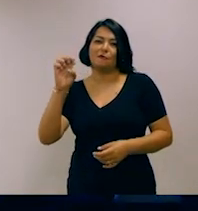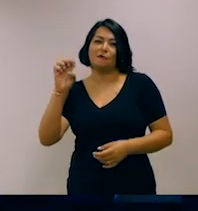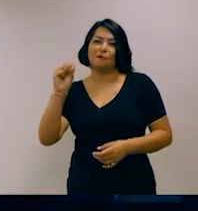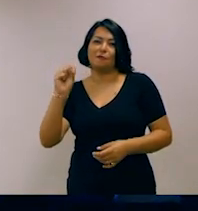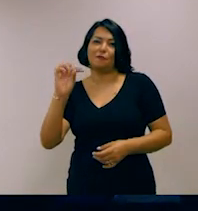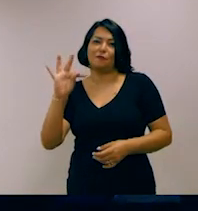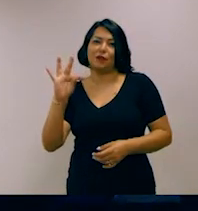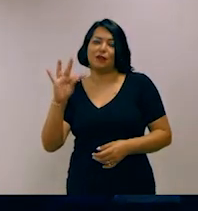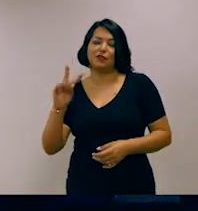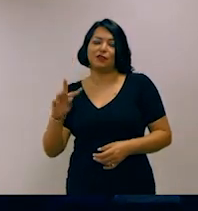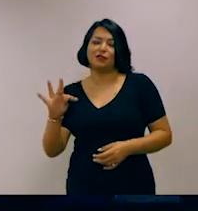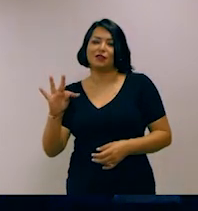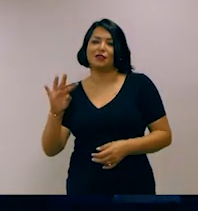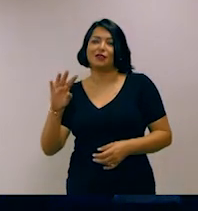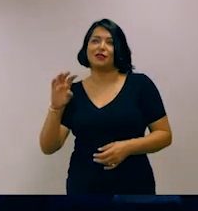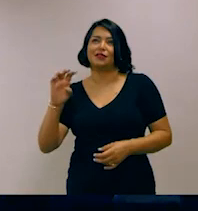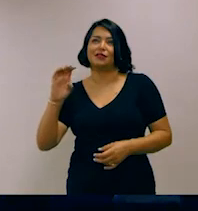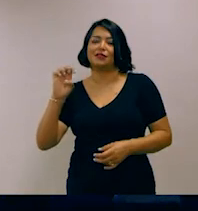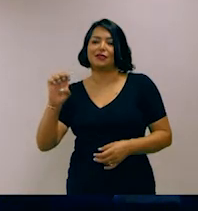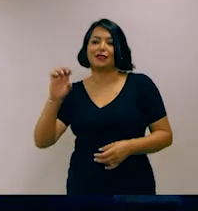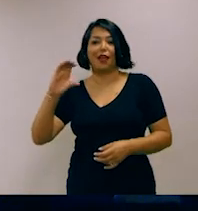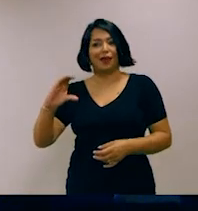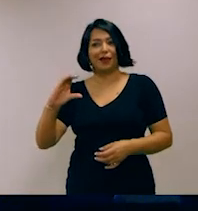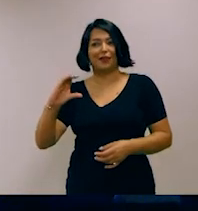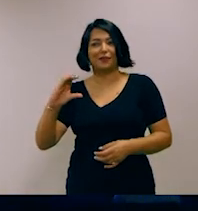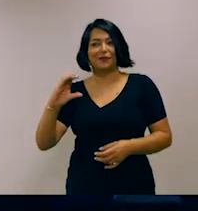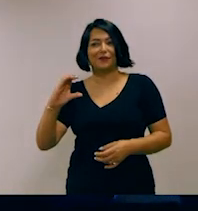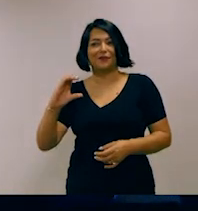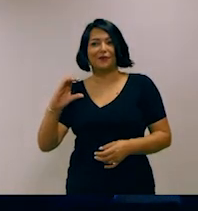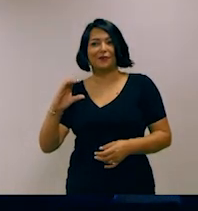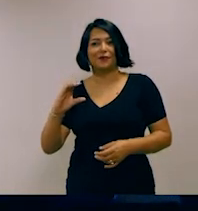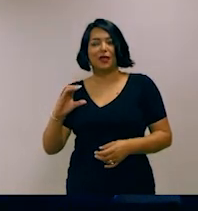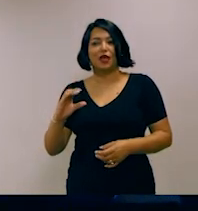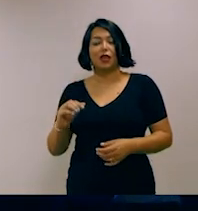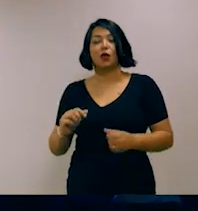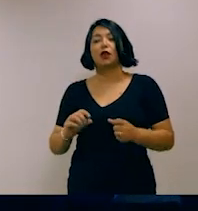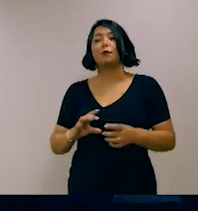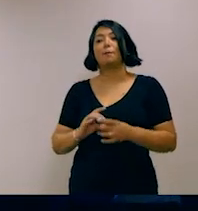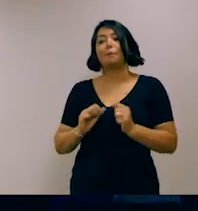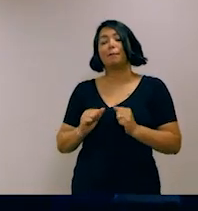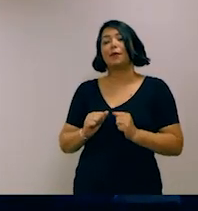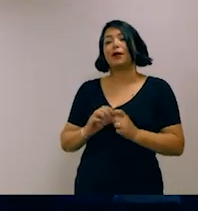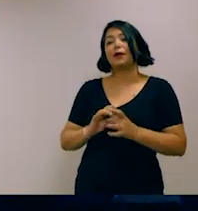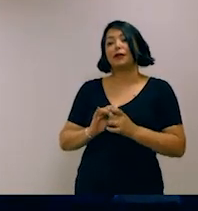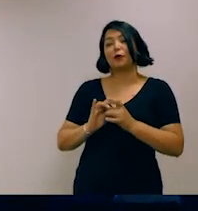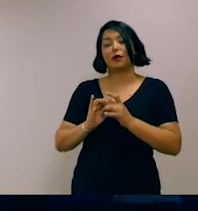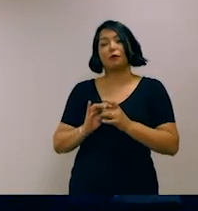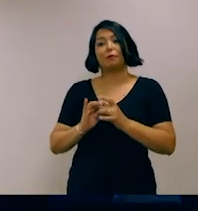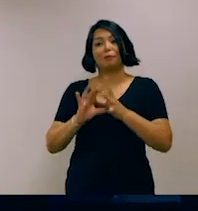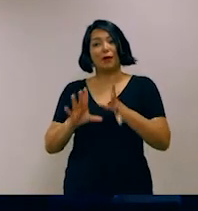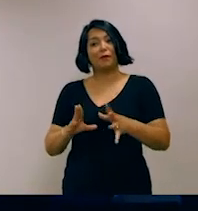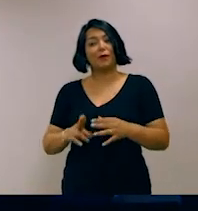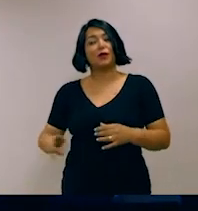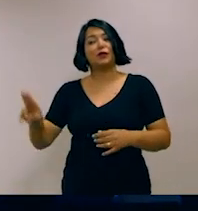text because it works with similar words